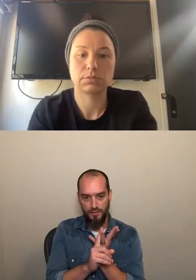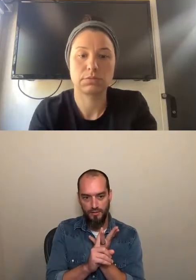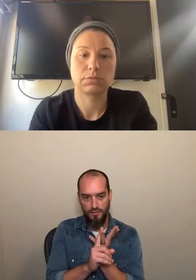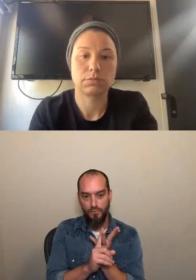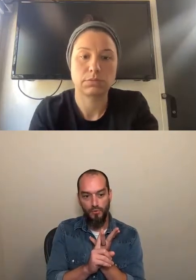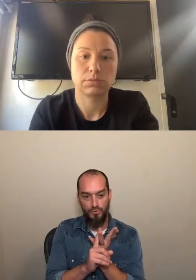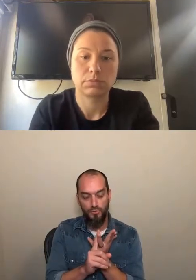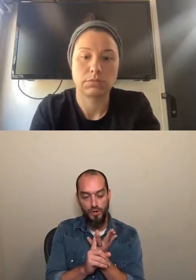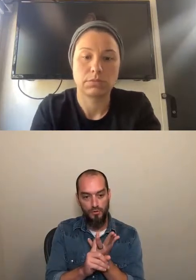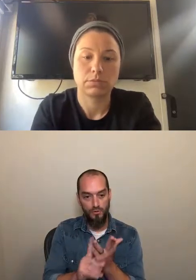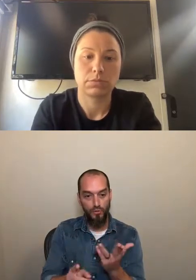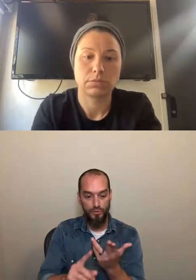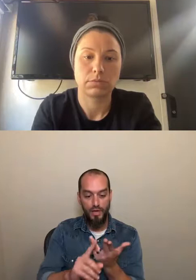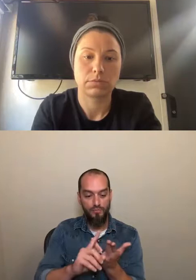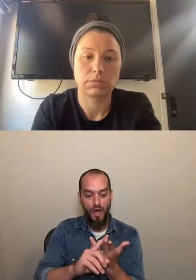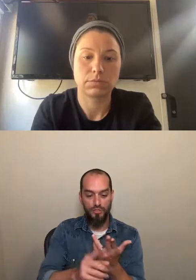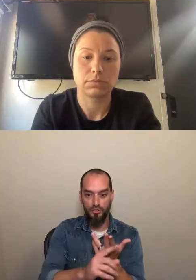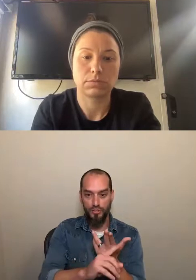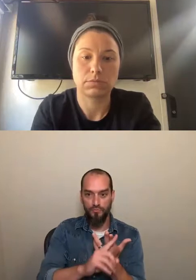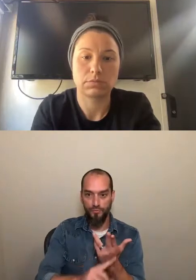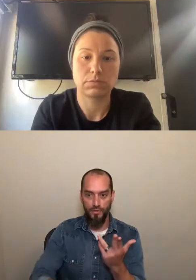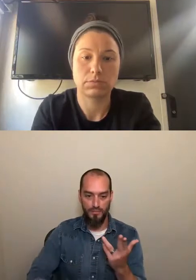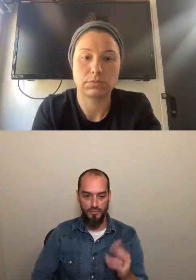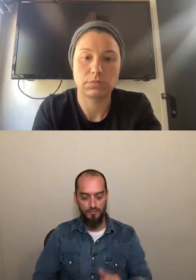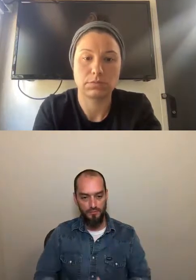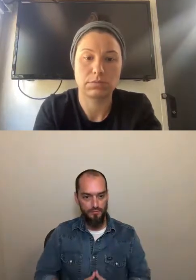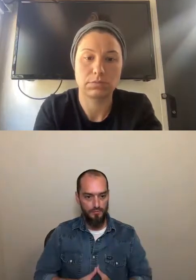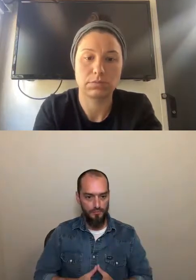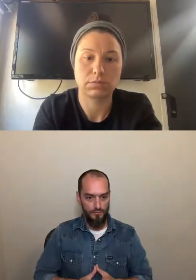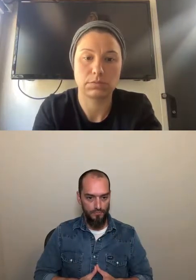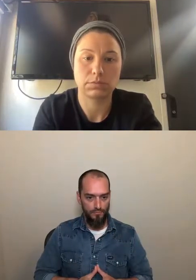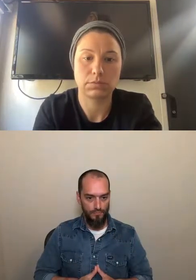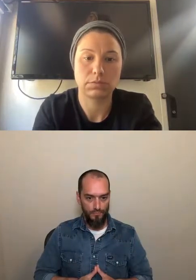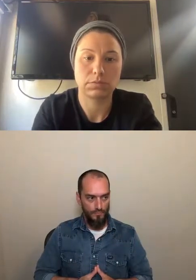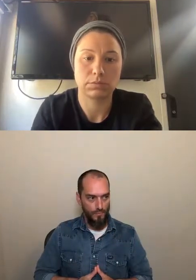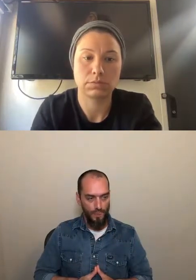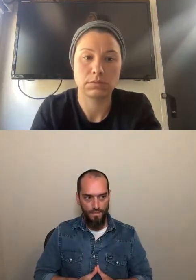necessary for mold to grow when you have oxygen and food present.